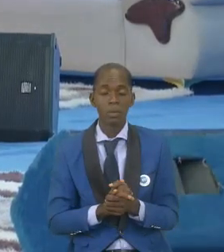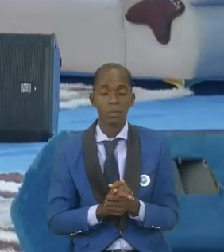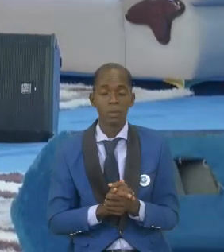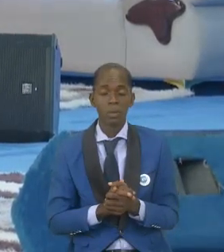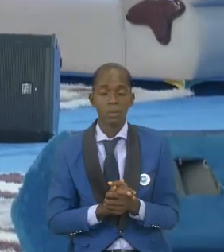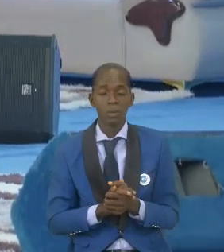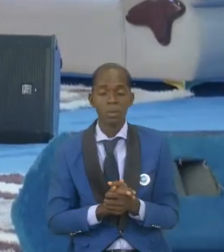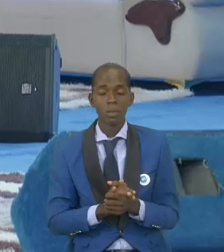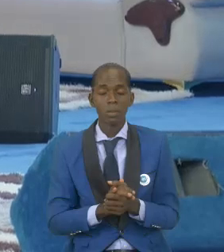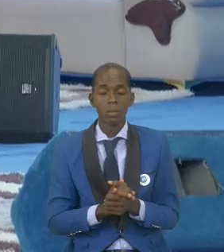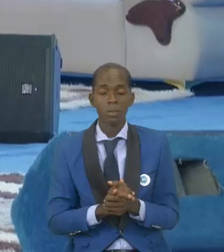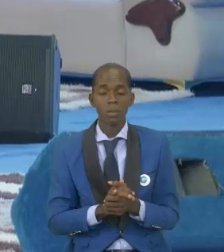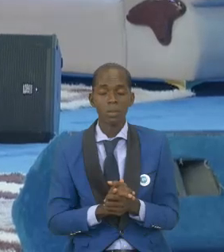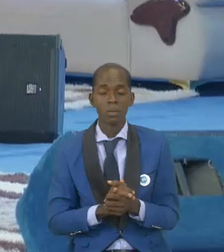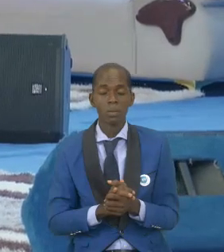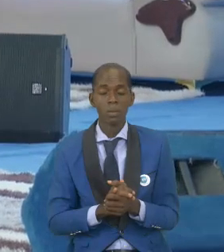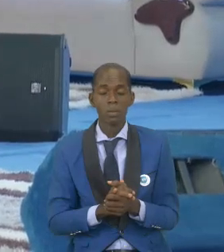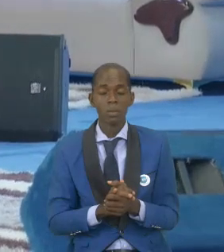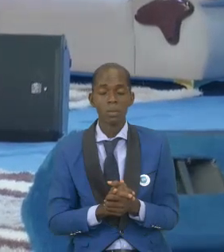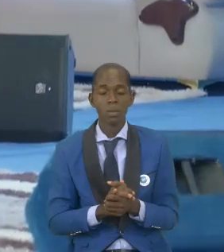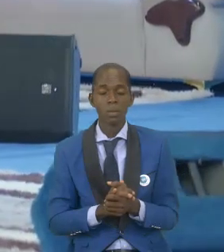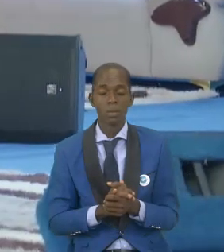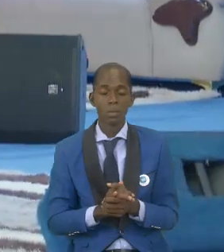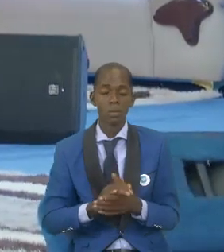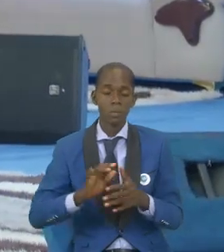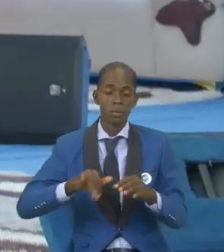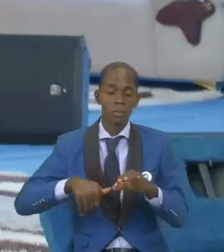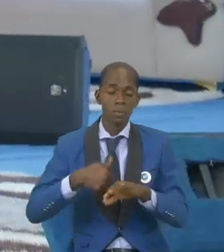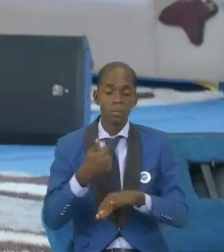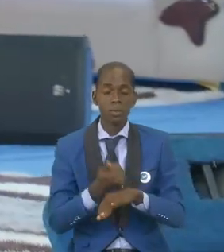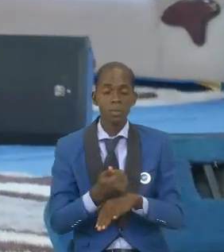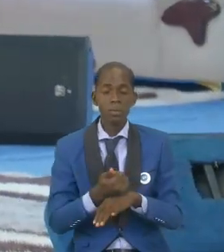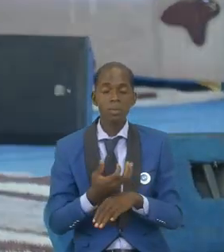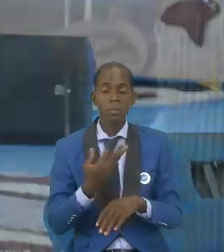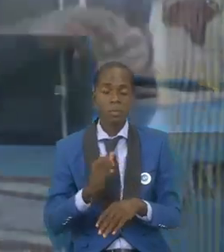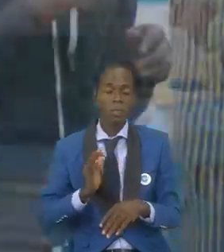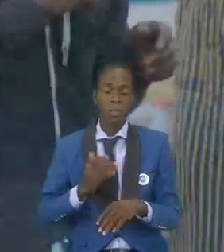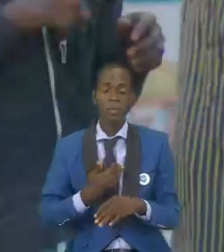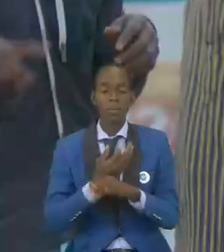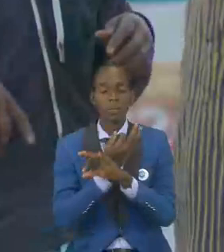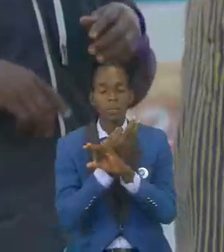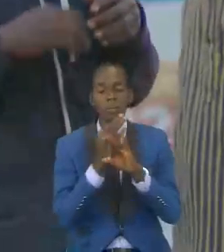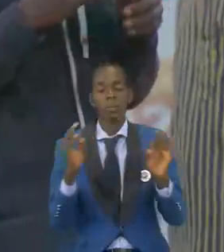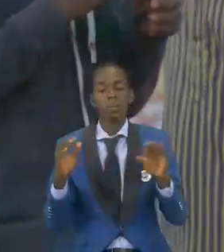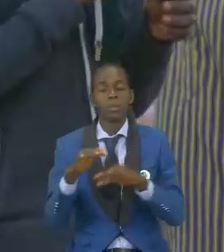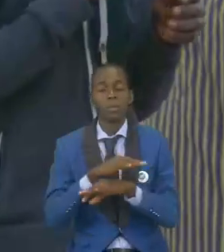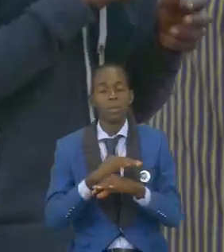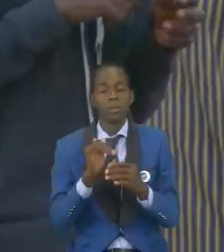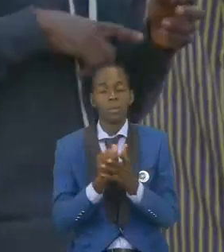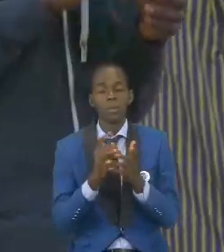Establishment of our emancipation. If the Lord has saved you, get that